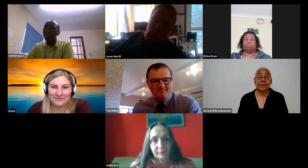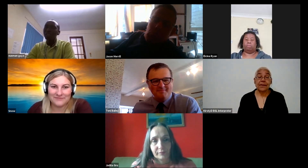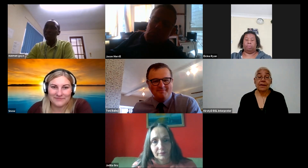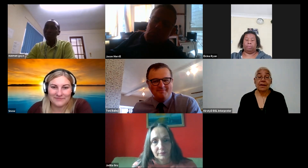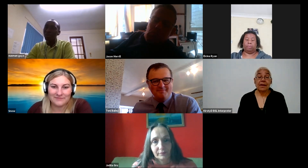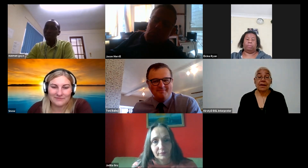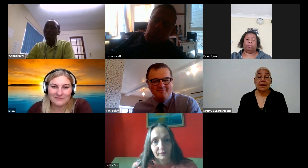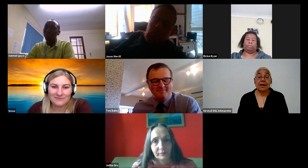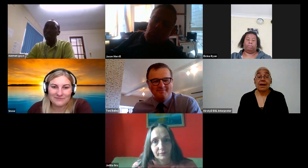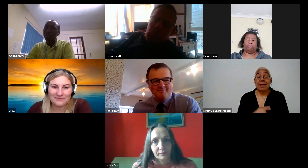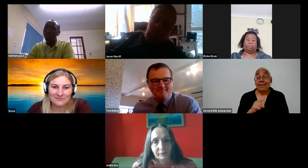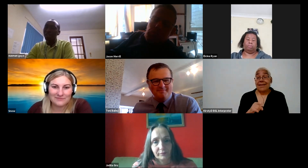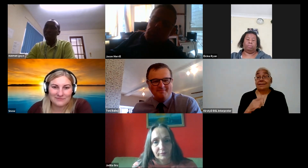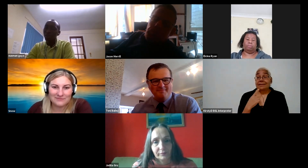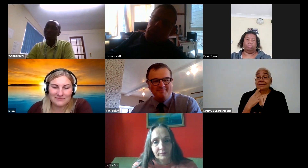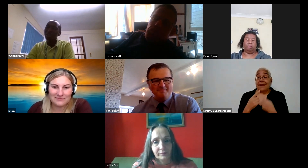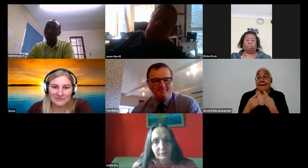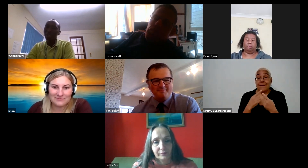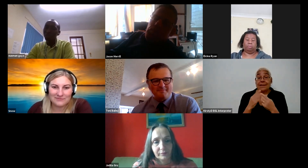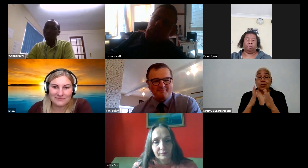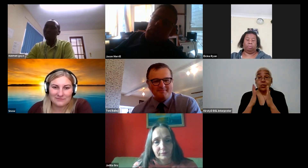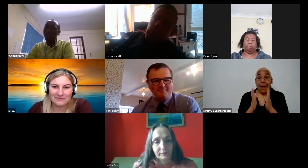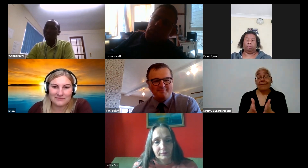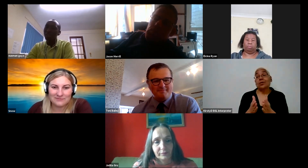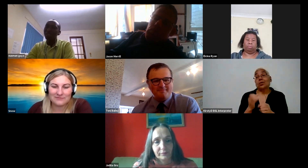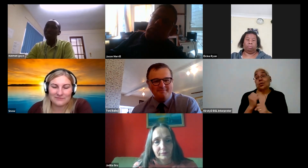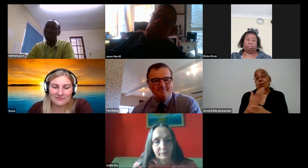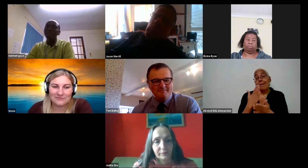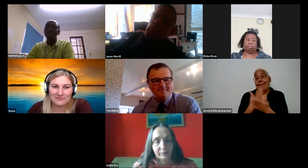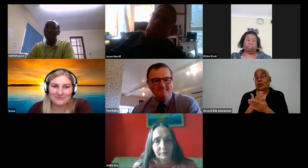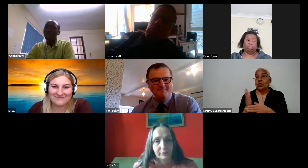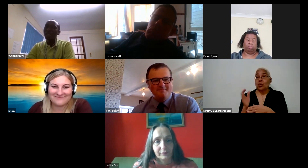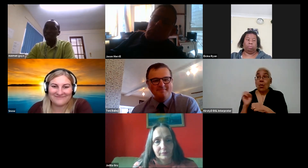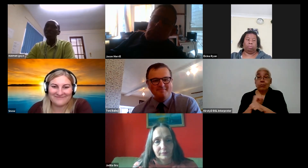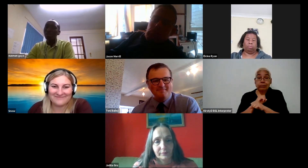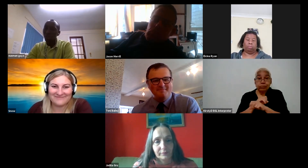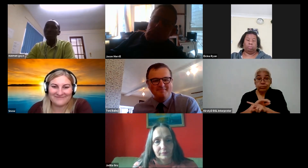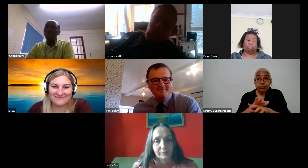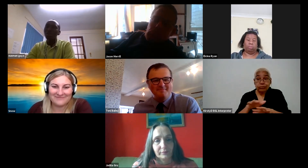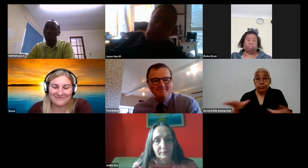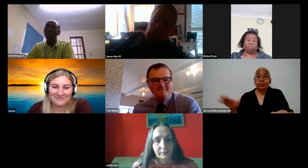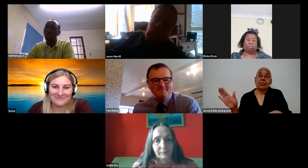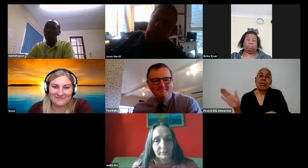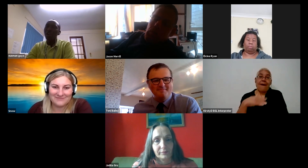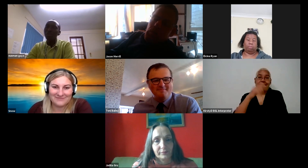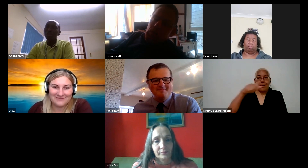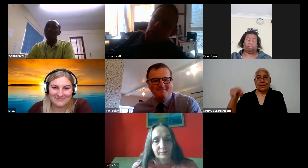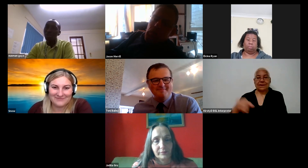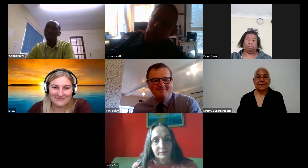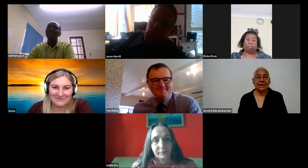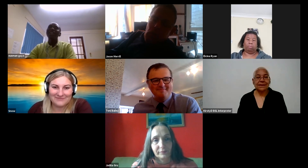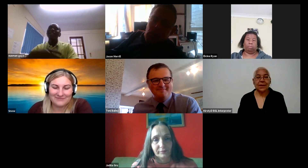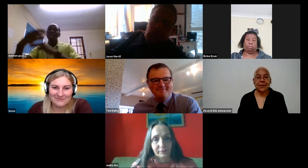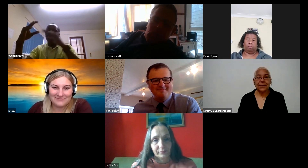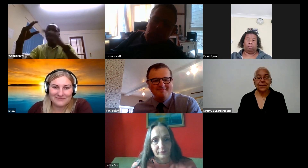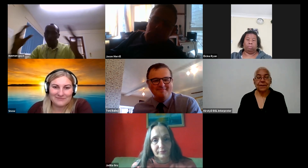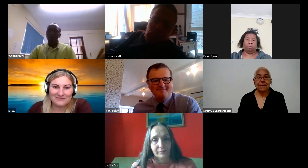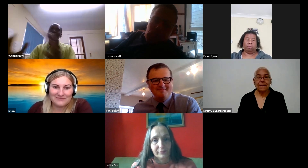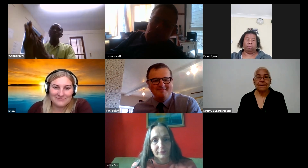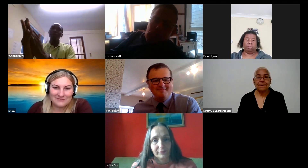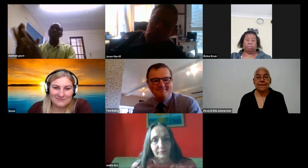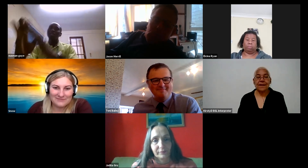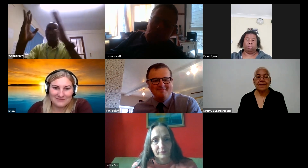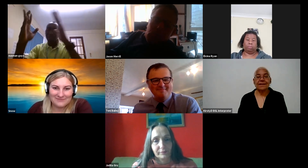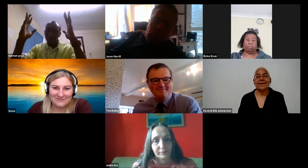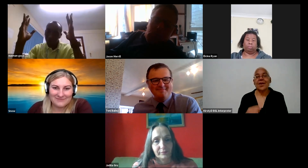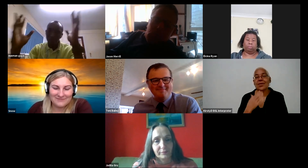why this information, we have to keep it in record and make sure that everybody get it. Yeah, thank you so much for having you here, and everyone on